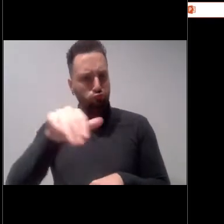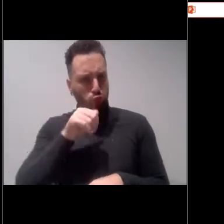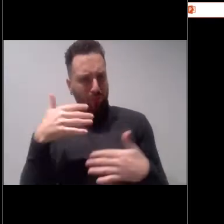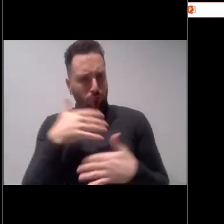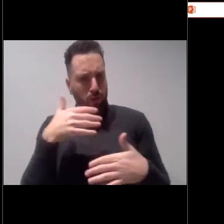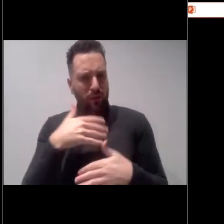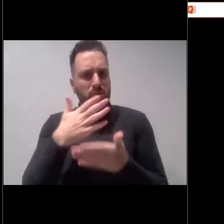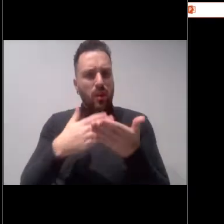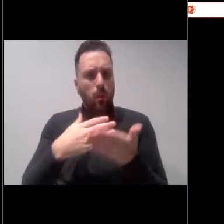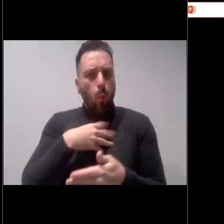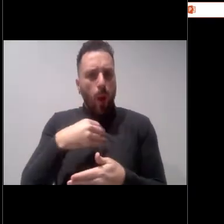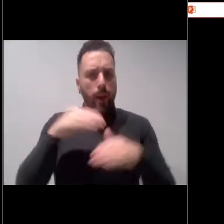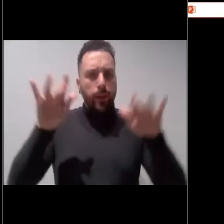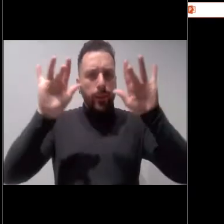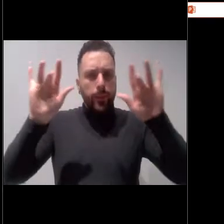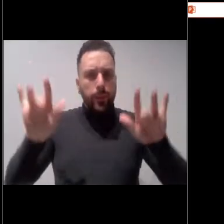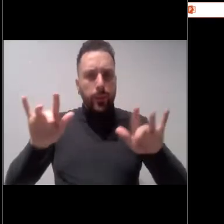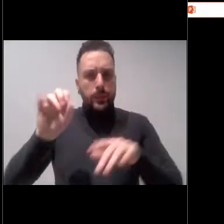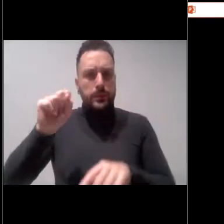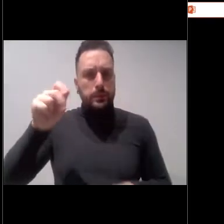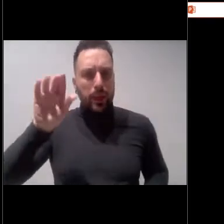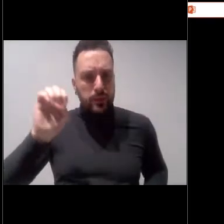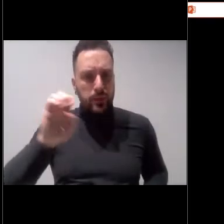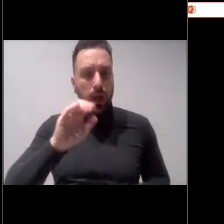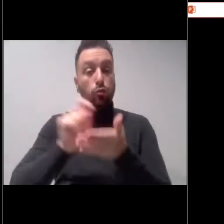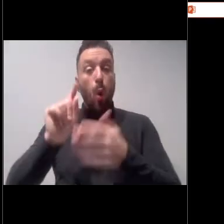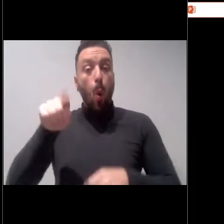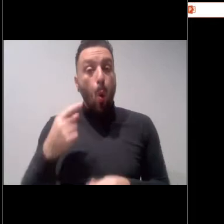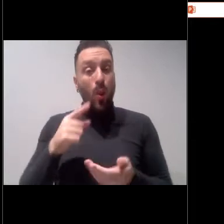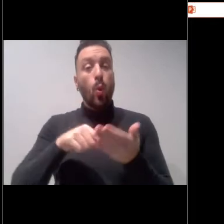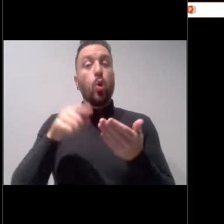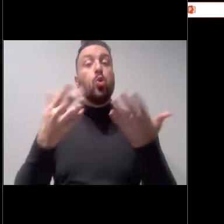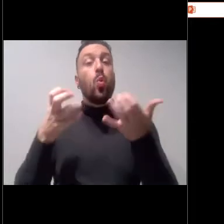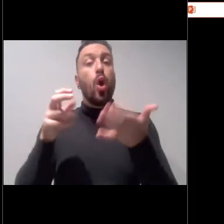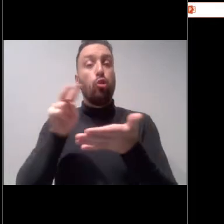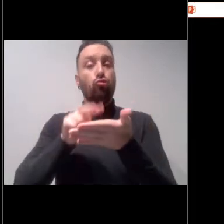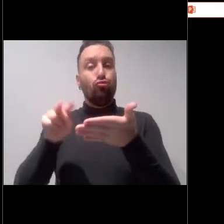we want to write only what you want the reader to know.